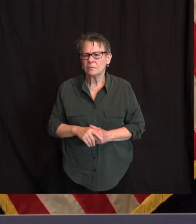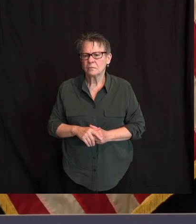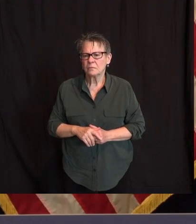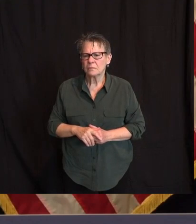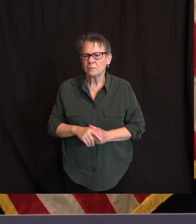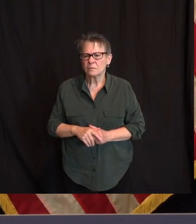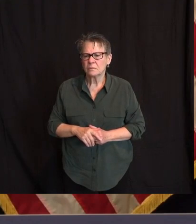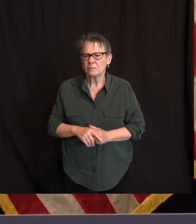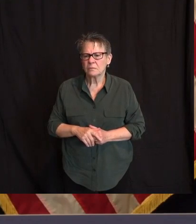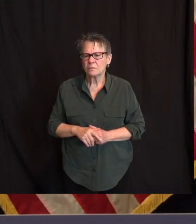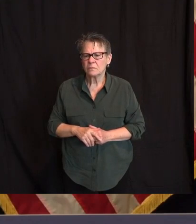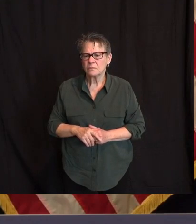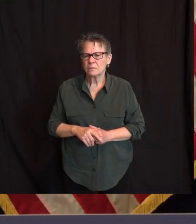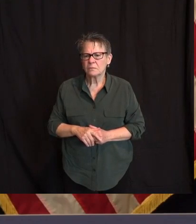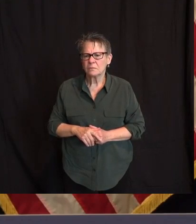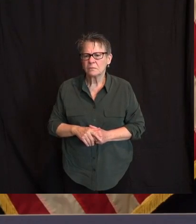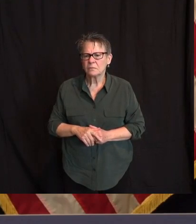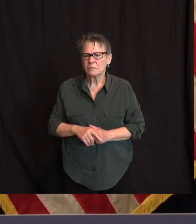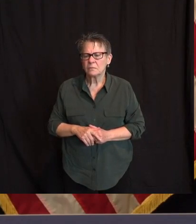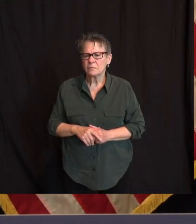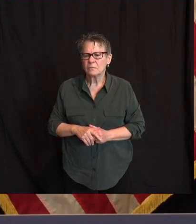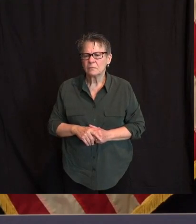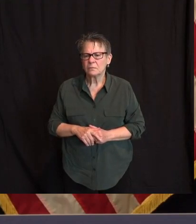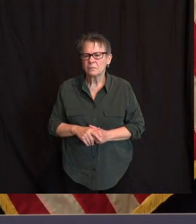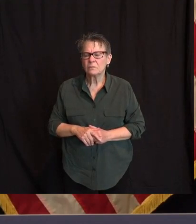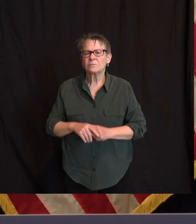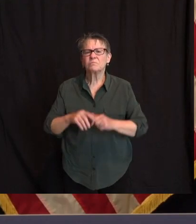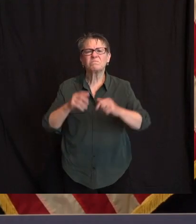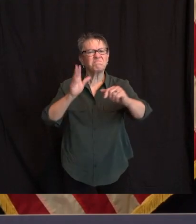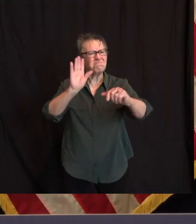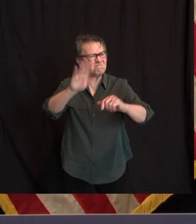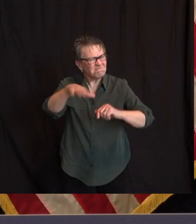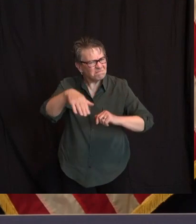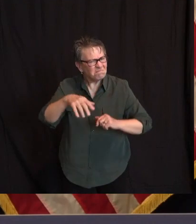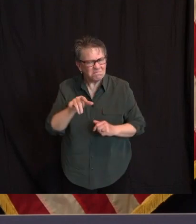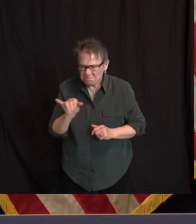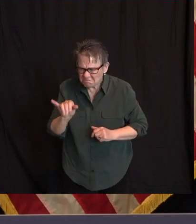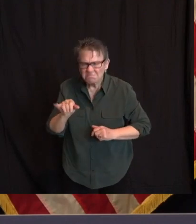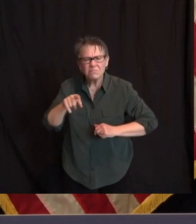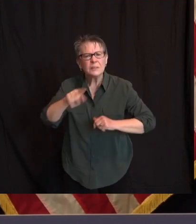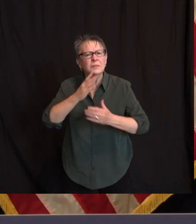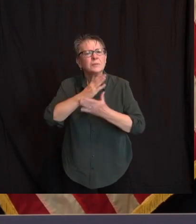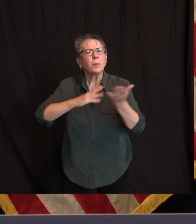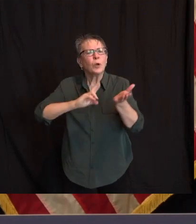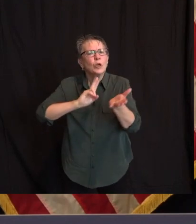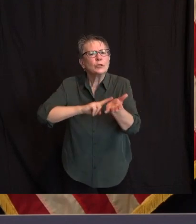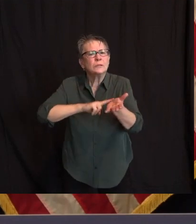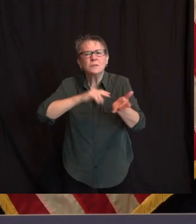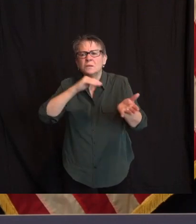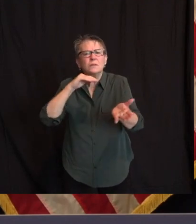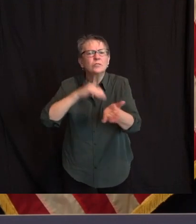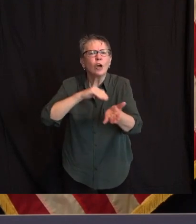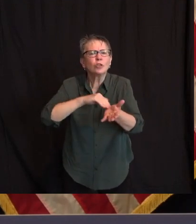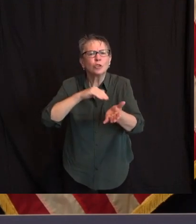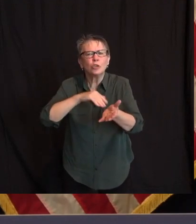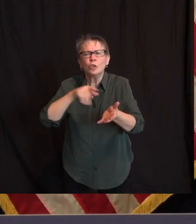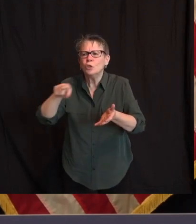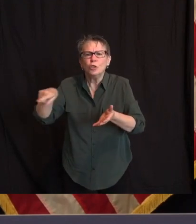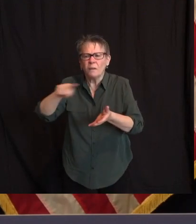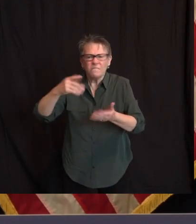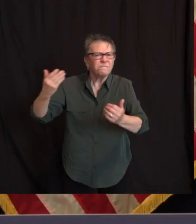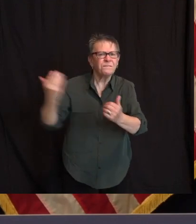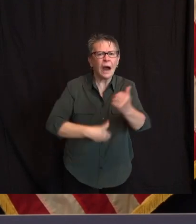and sharing it with coworkers. I'm curious, what do you say to hospitals that are doing this in this critical time? Will you get involved? And also, is